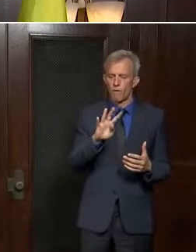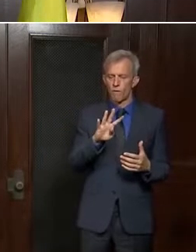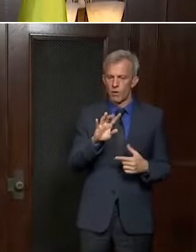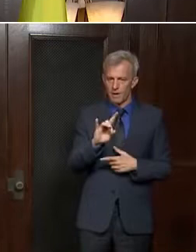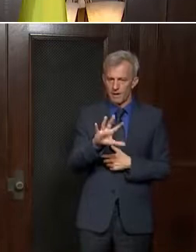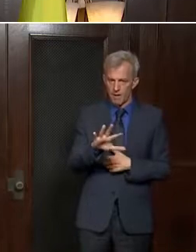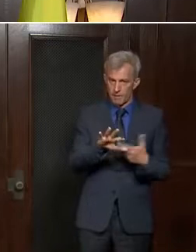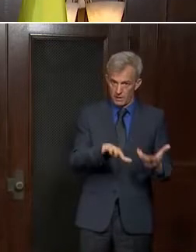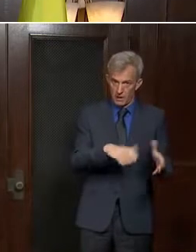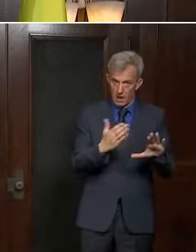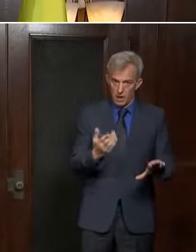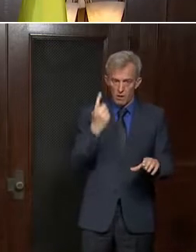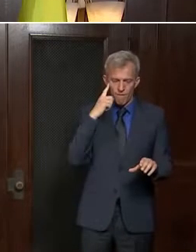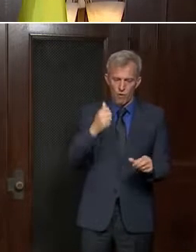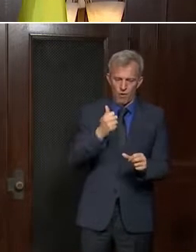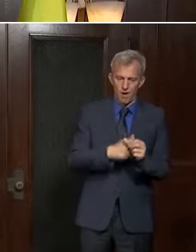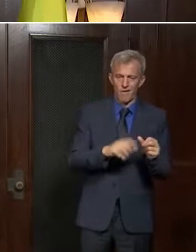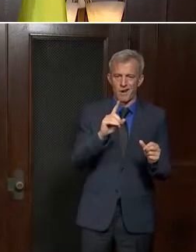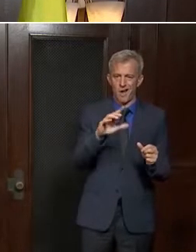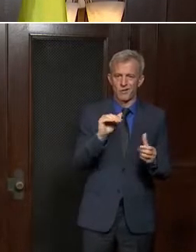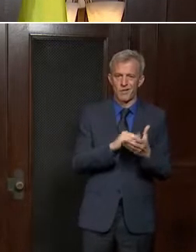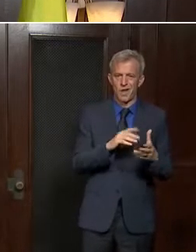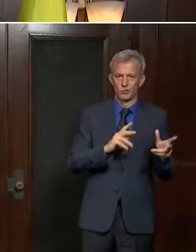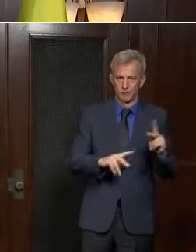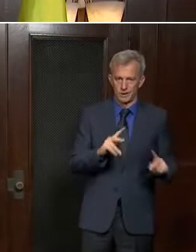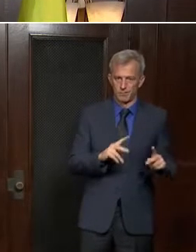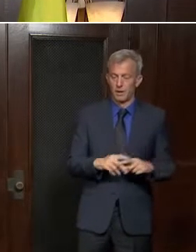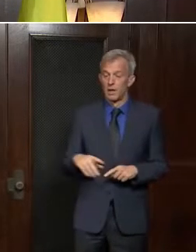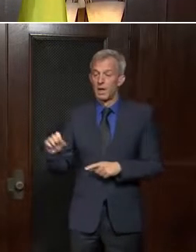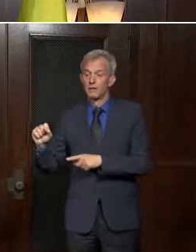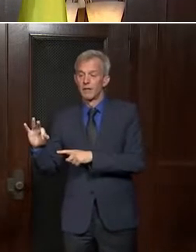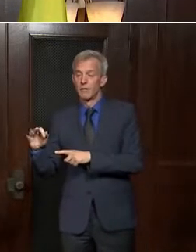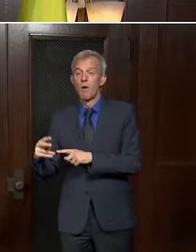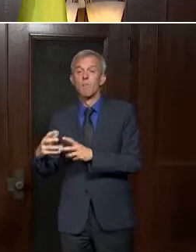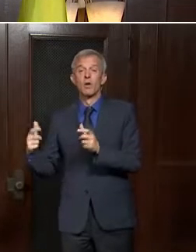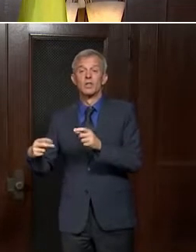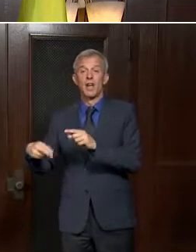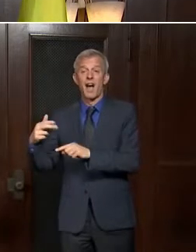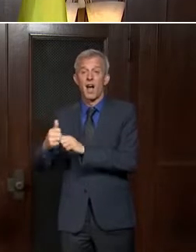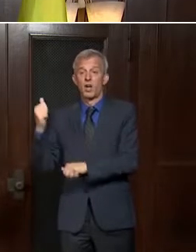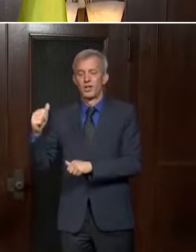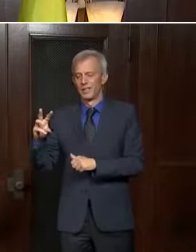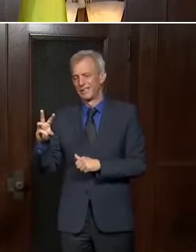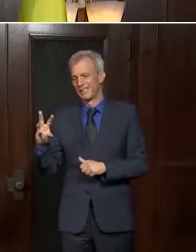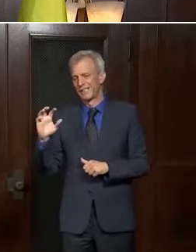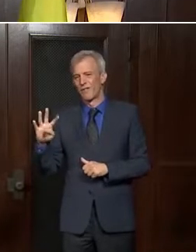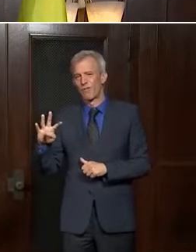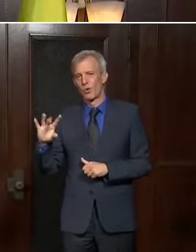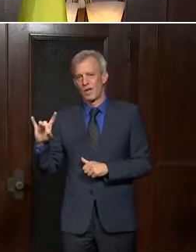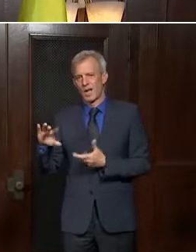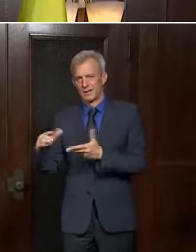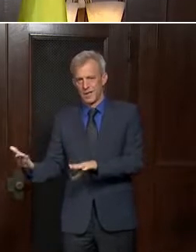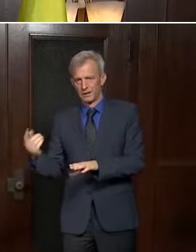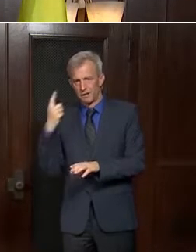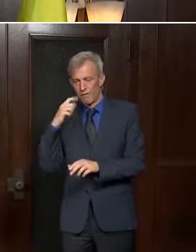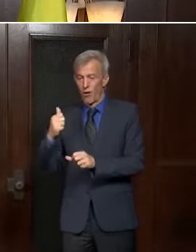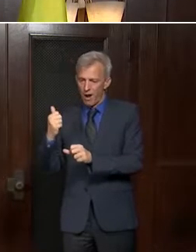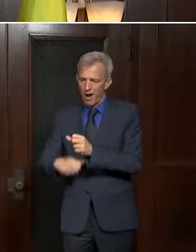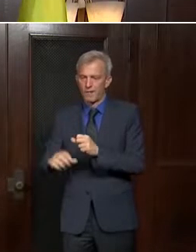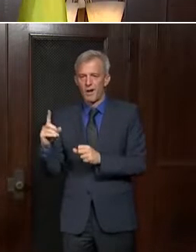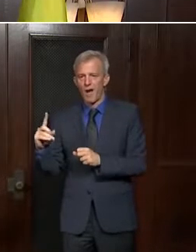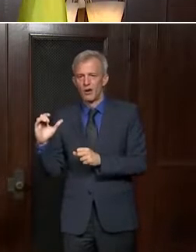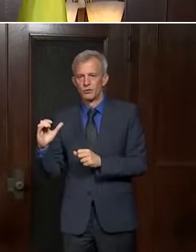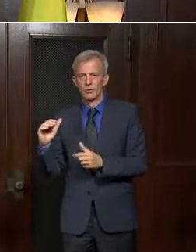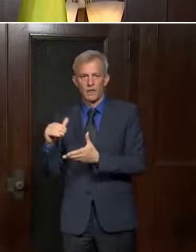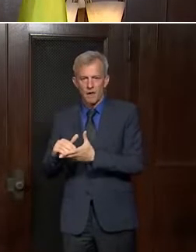485 deaths per 100,000 residents. San Francisco much higher, with 648 deaths for every 100,000